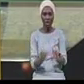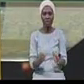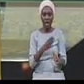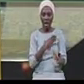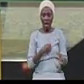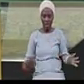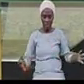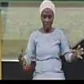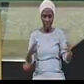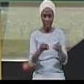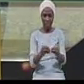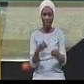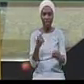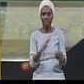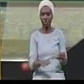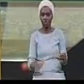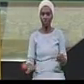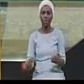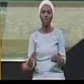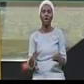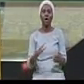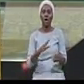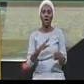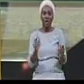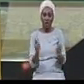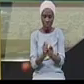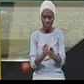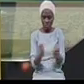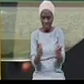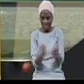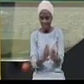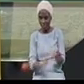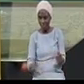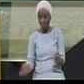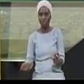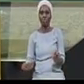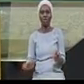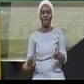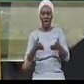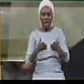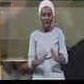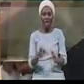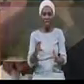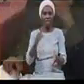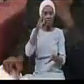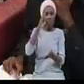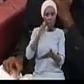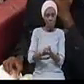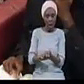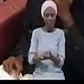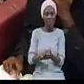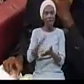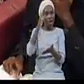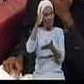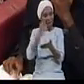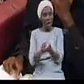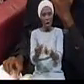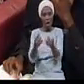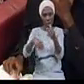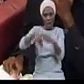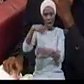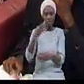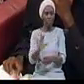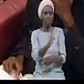children. And even the very little children still sucking the breast. And let the bridegroom go forth out of a chamber. And